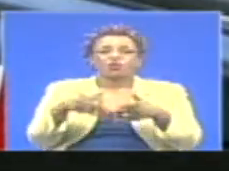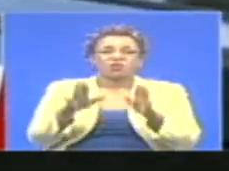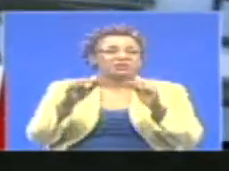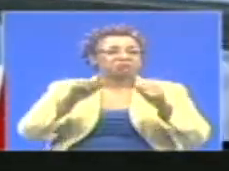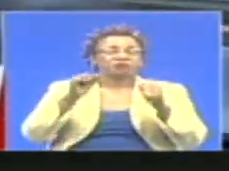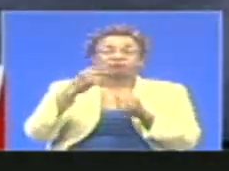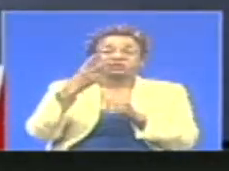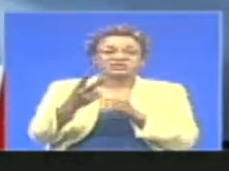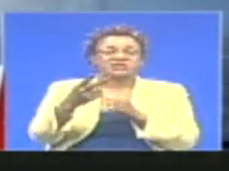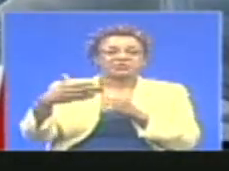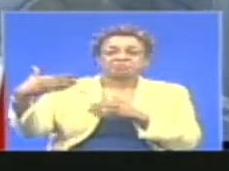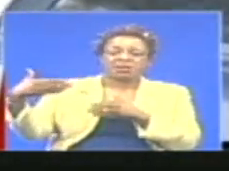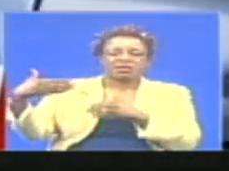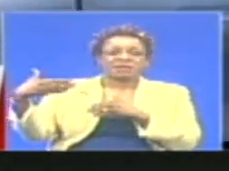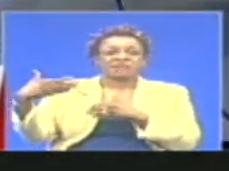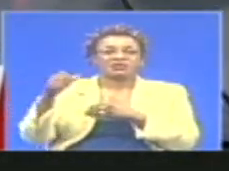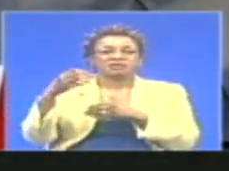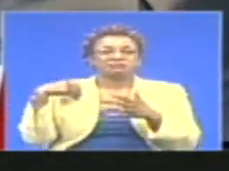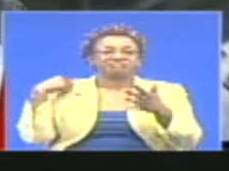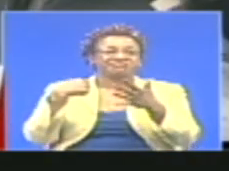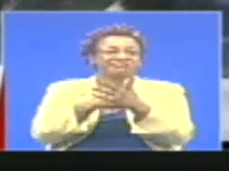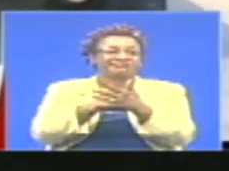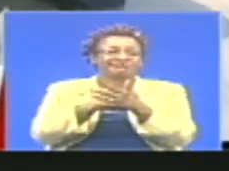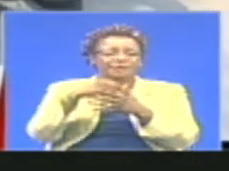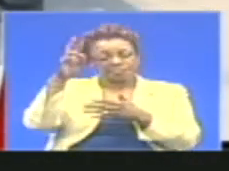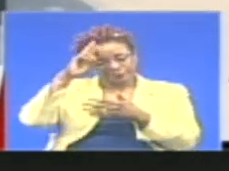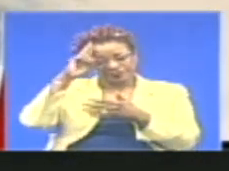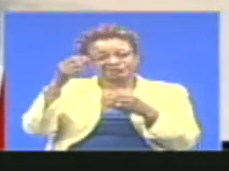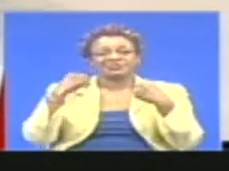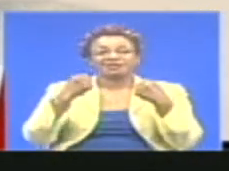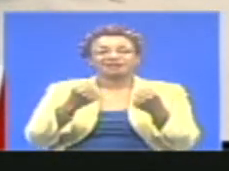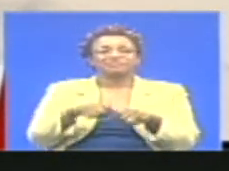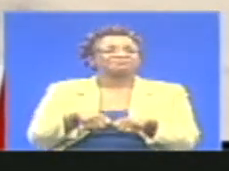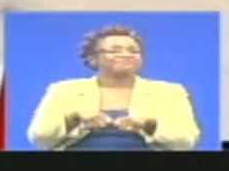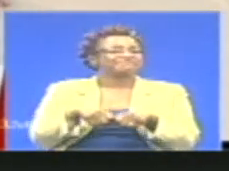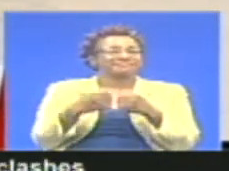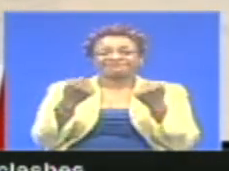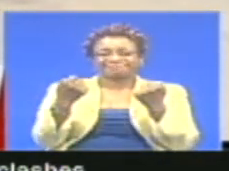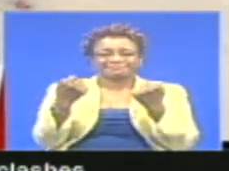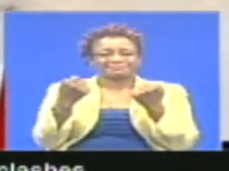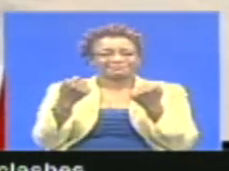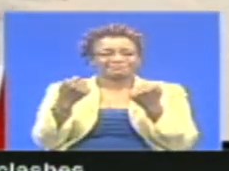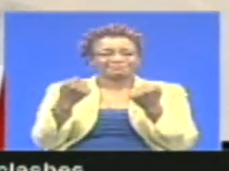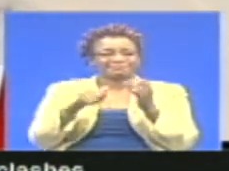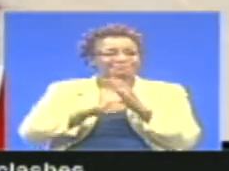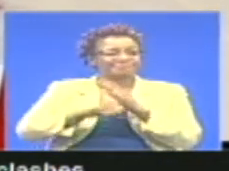rear. He rammed a police car, damaging its rear end extensively.